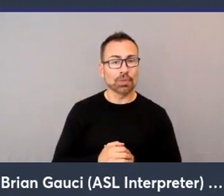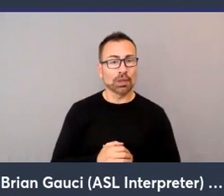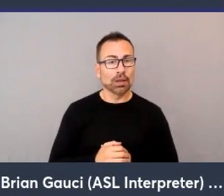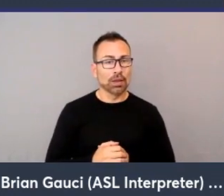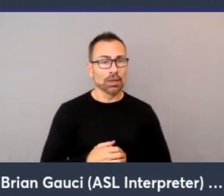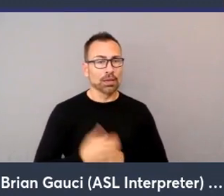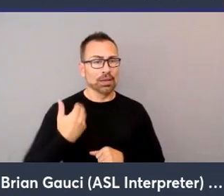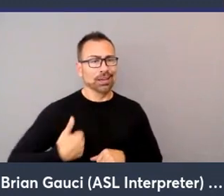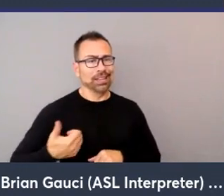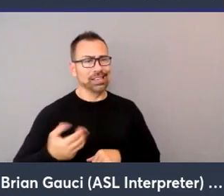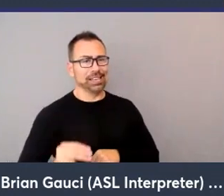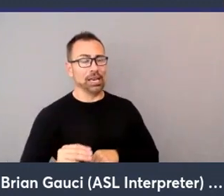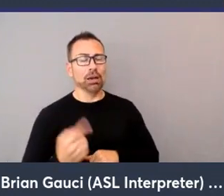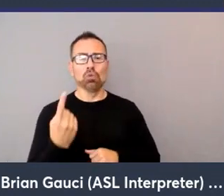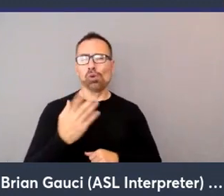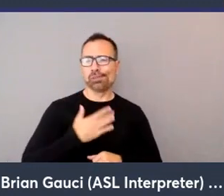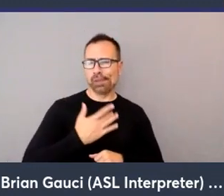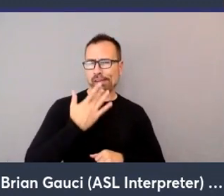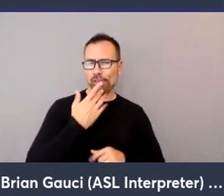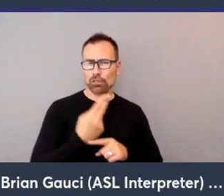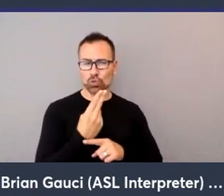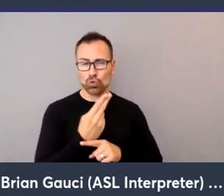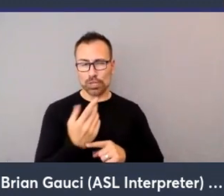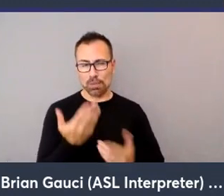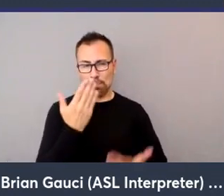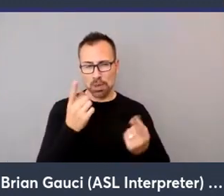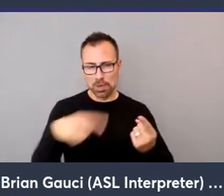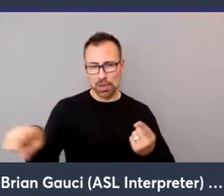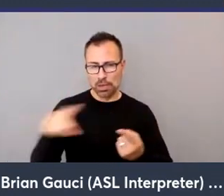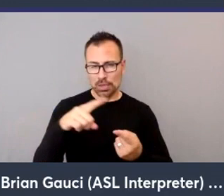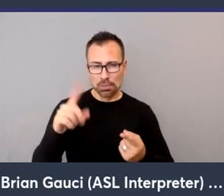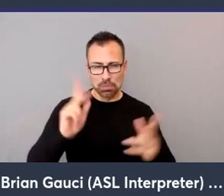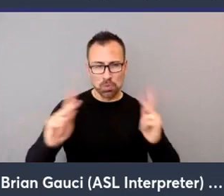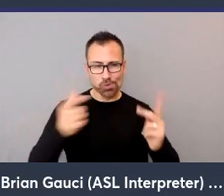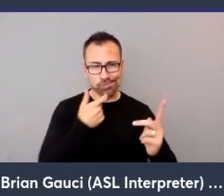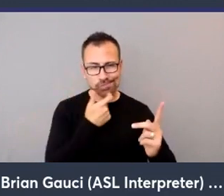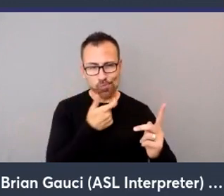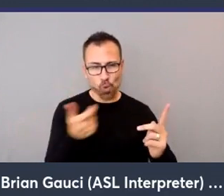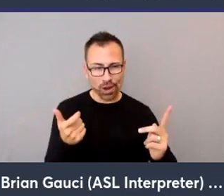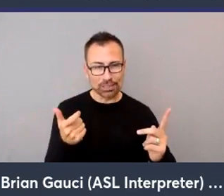that I think a lot of our audience might relate with as well, since we've got a lot of,